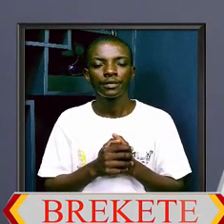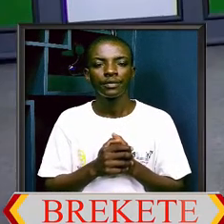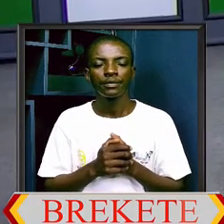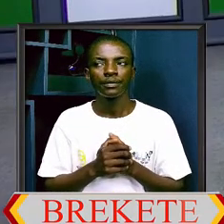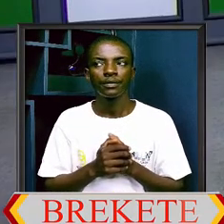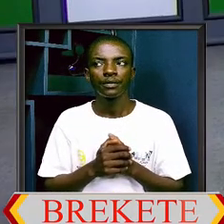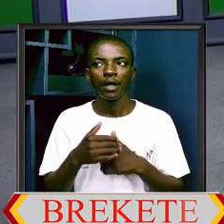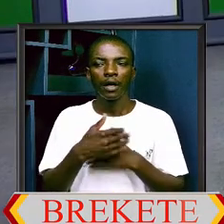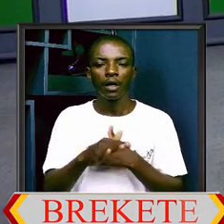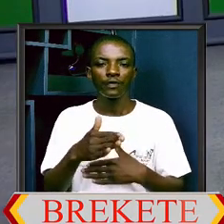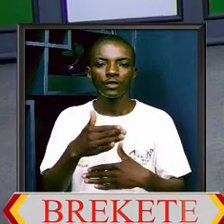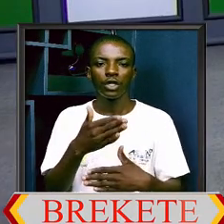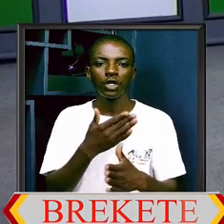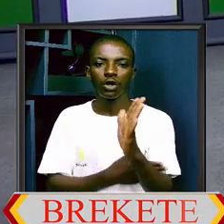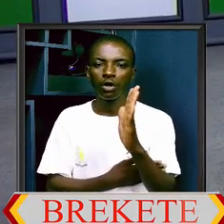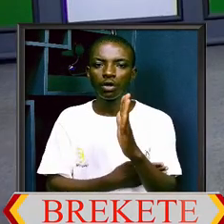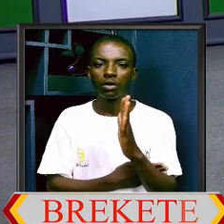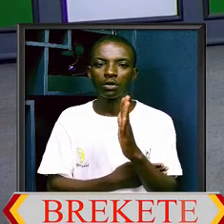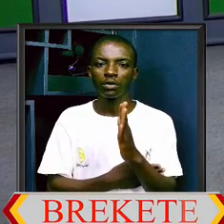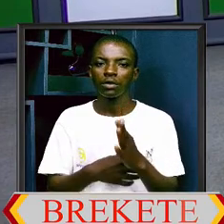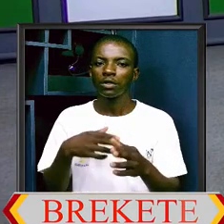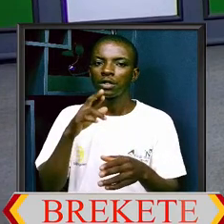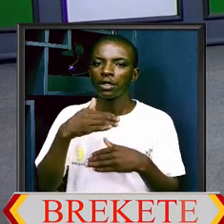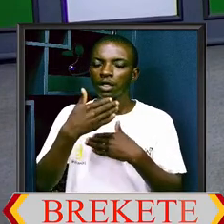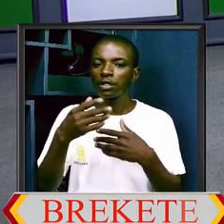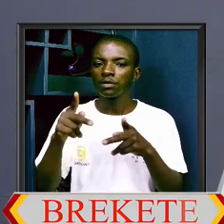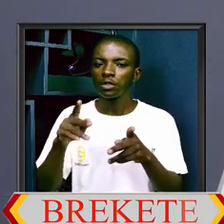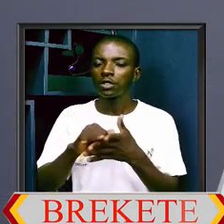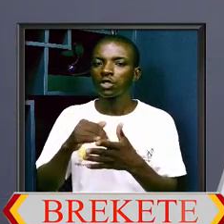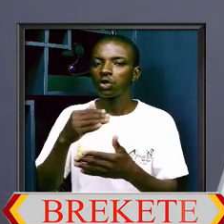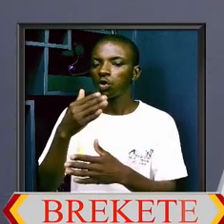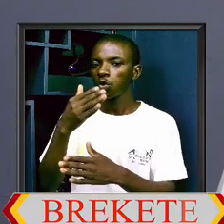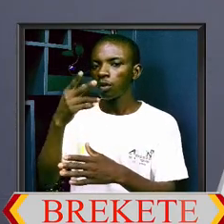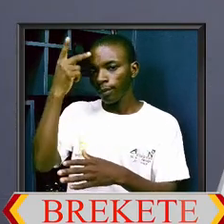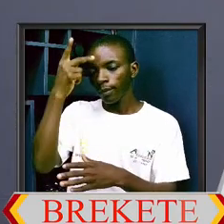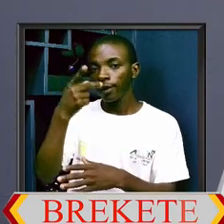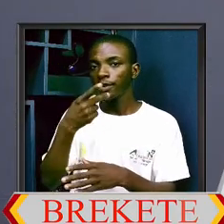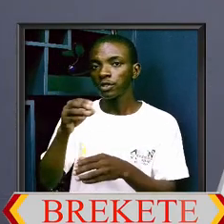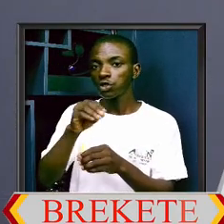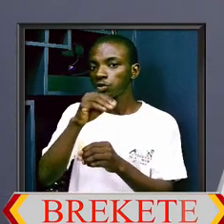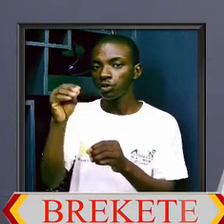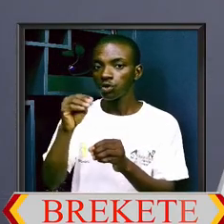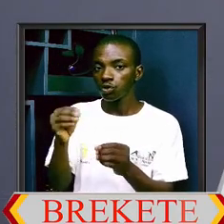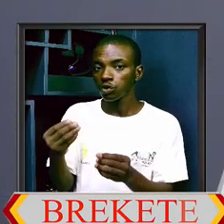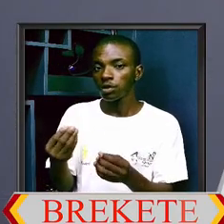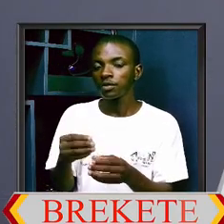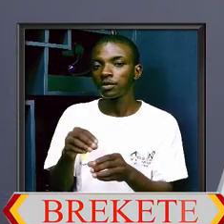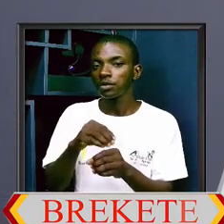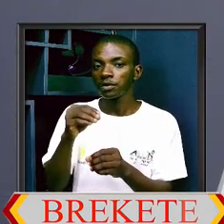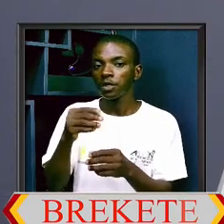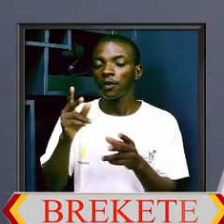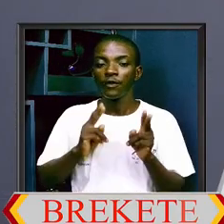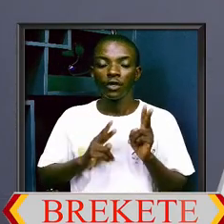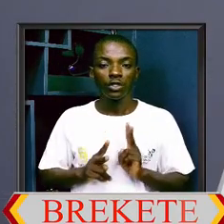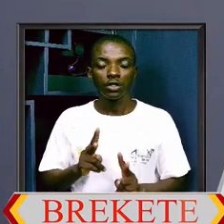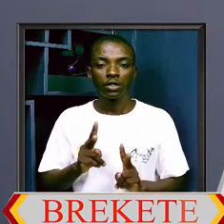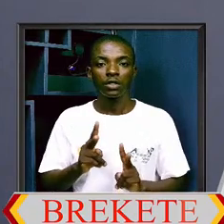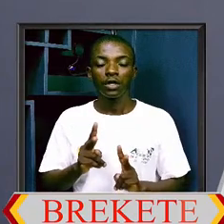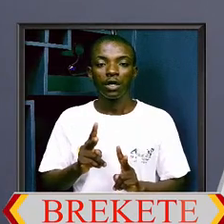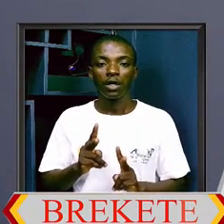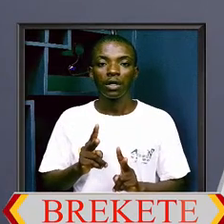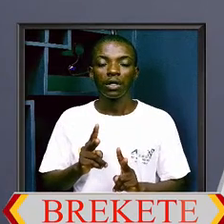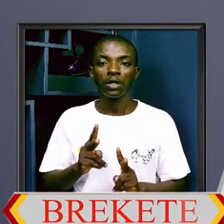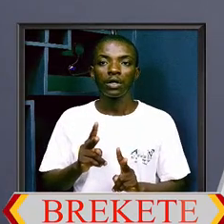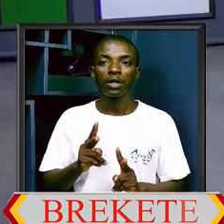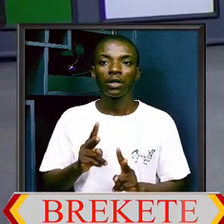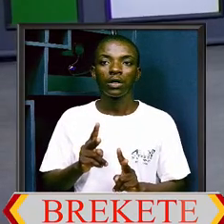why after God now your parents spiritually physically after